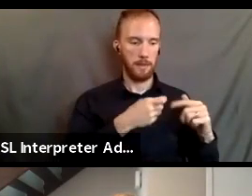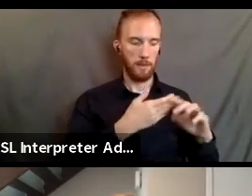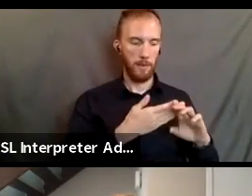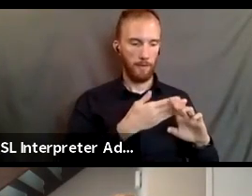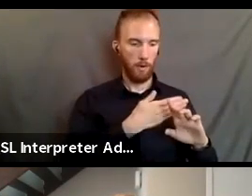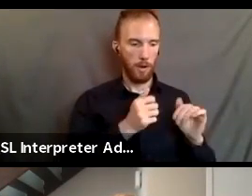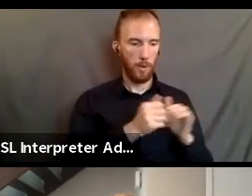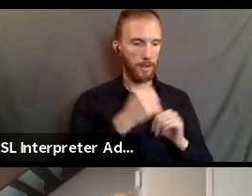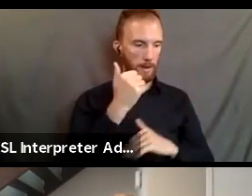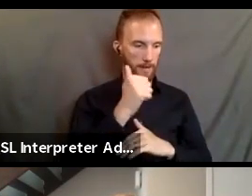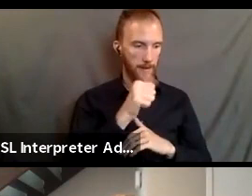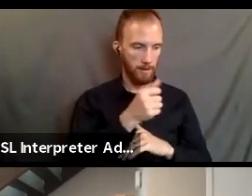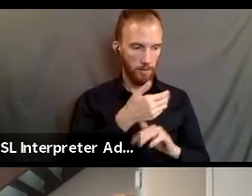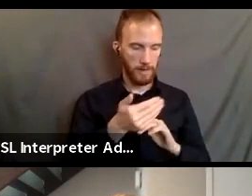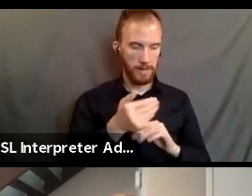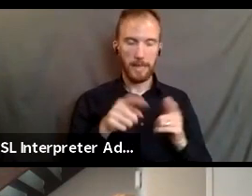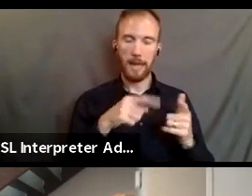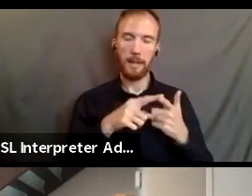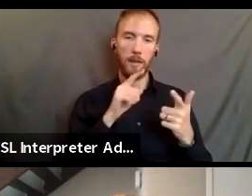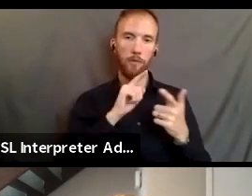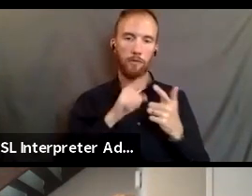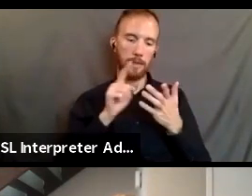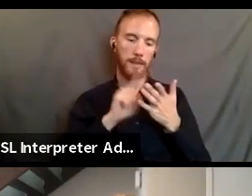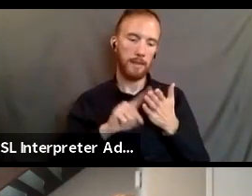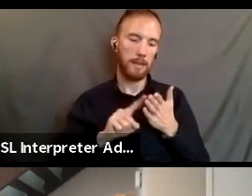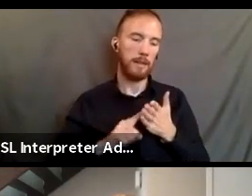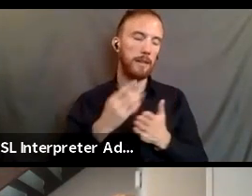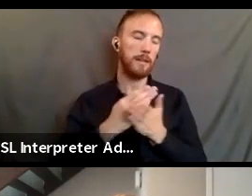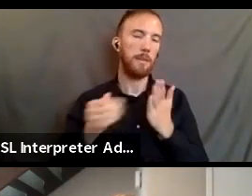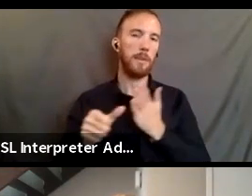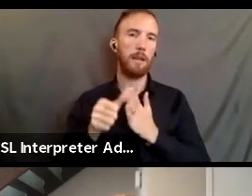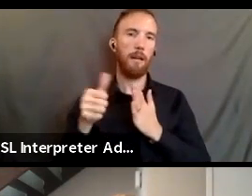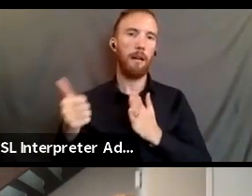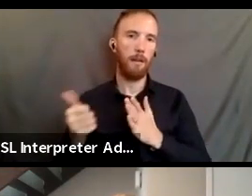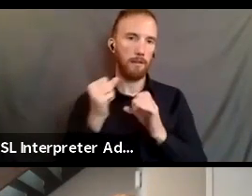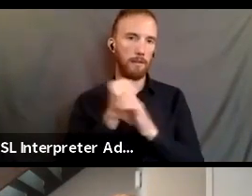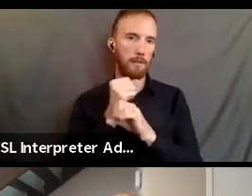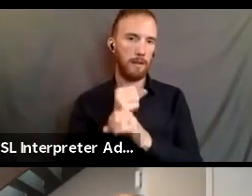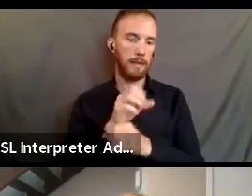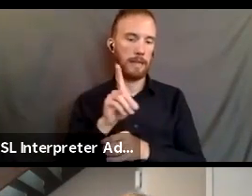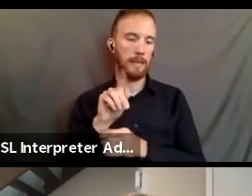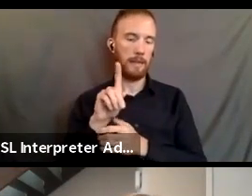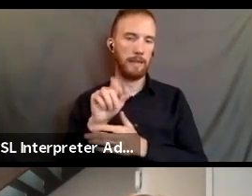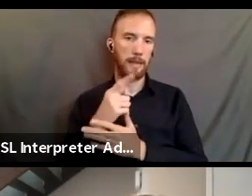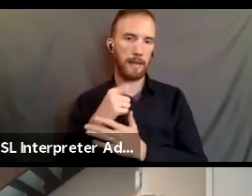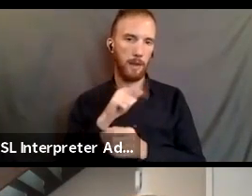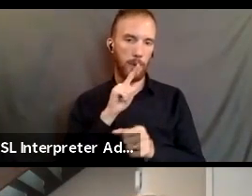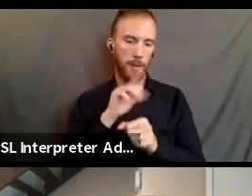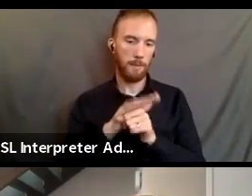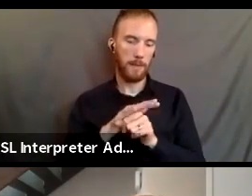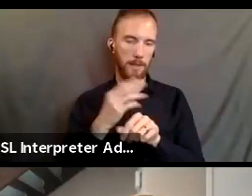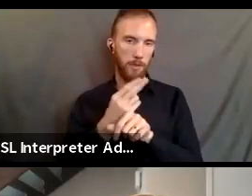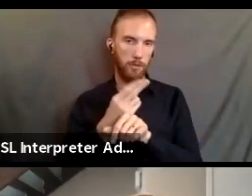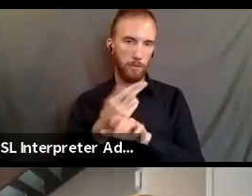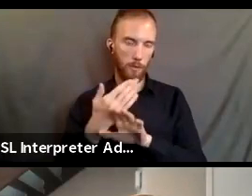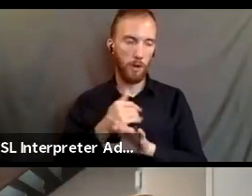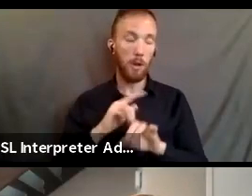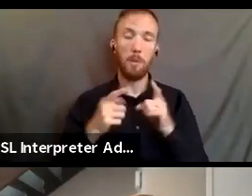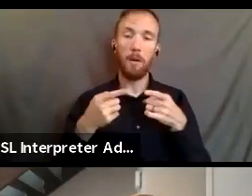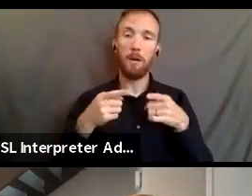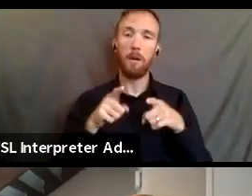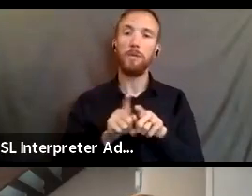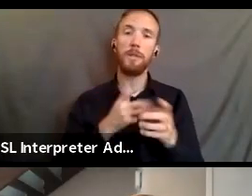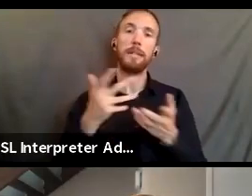elements um and exploring some of the other data pieces um that we had committed to in the report but then also engaging folks in such a way